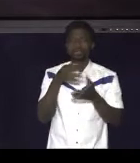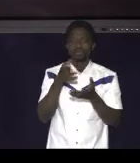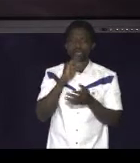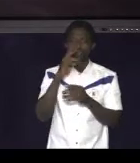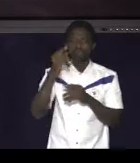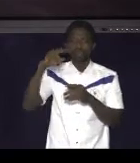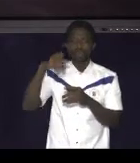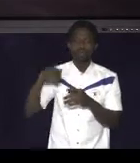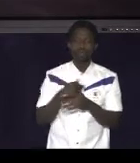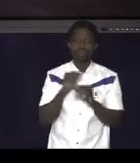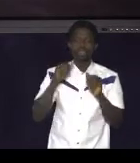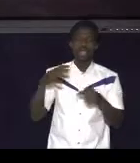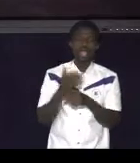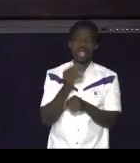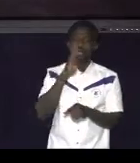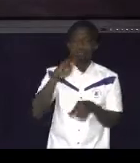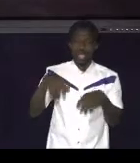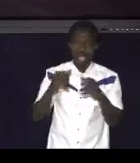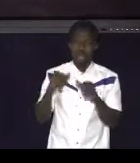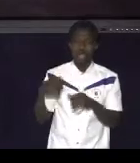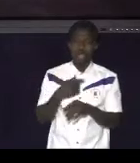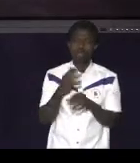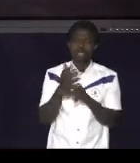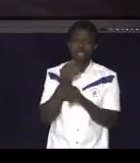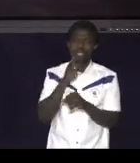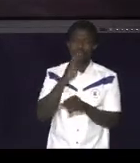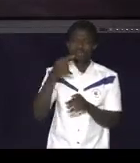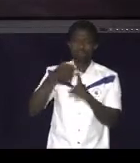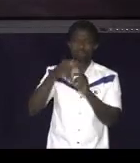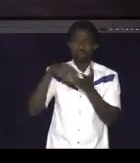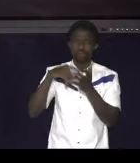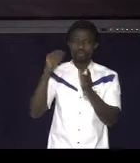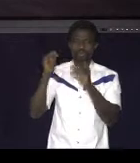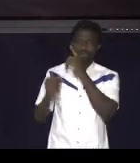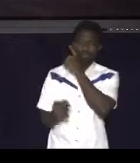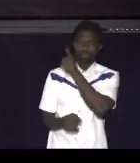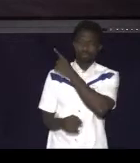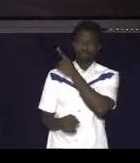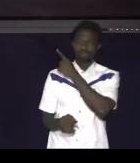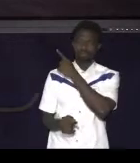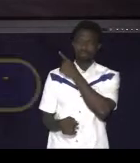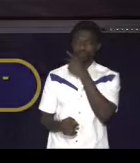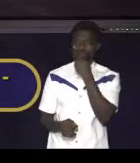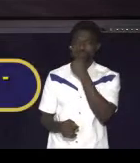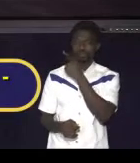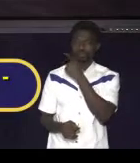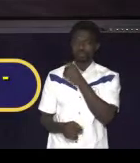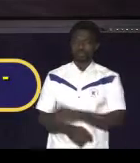can get B. And how can we get B? From this point.